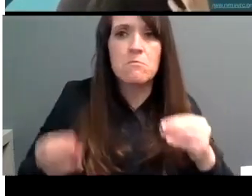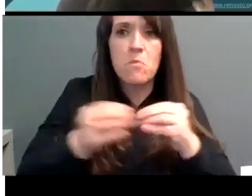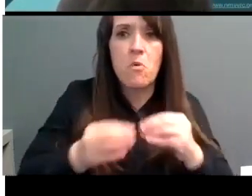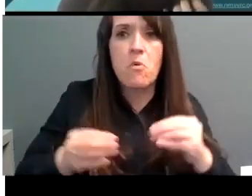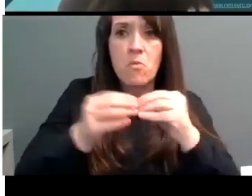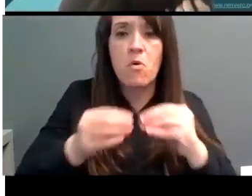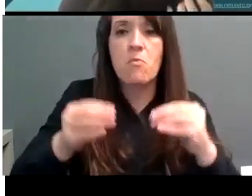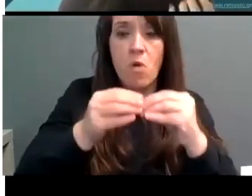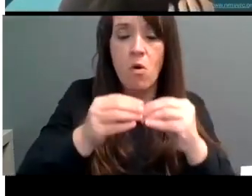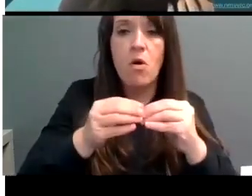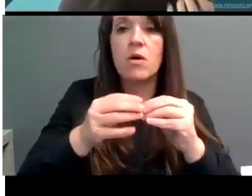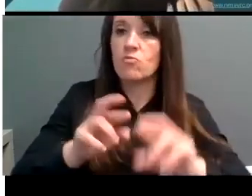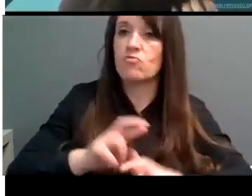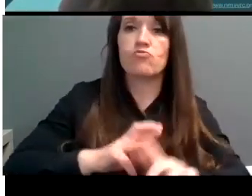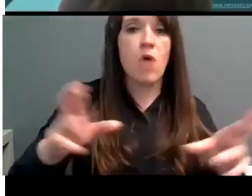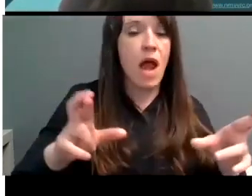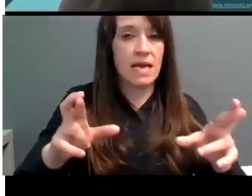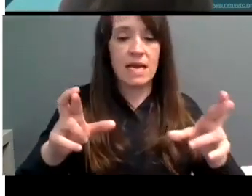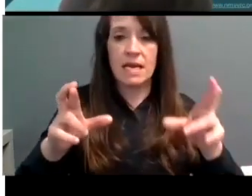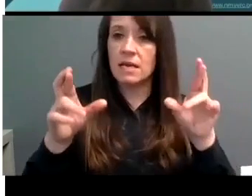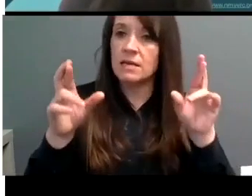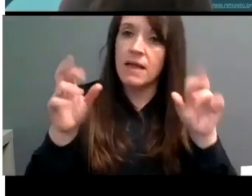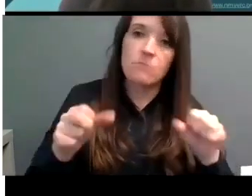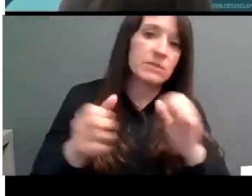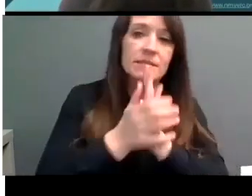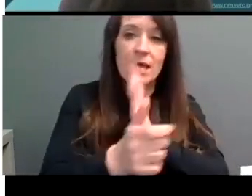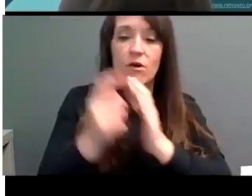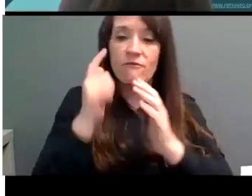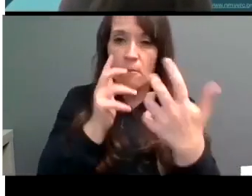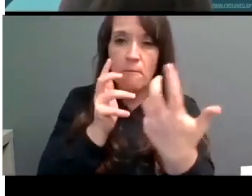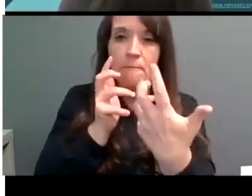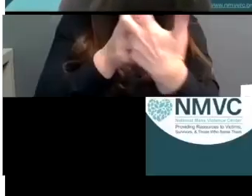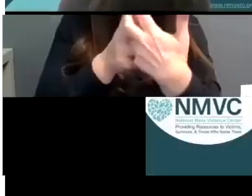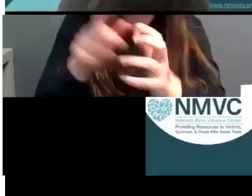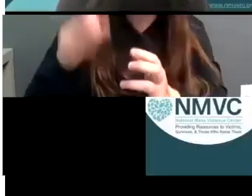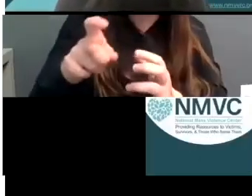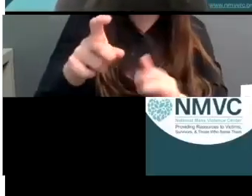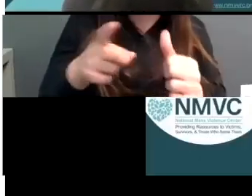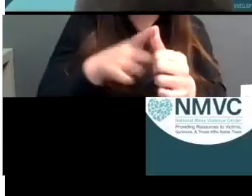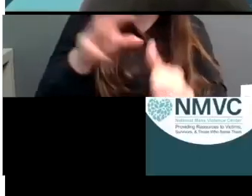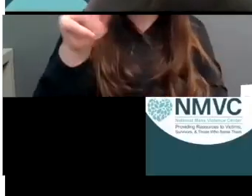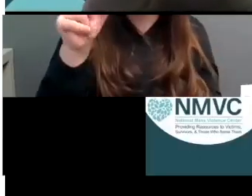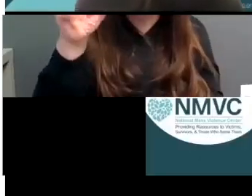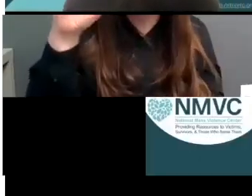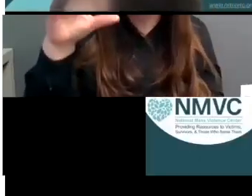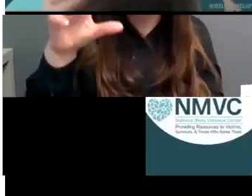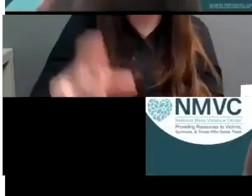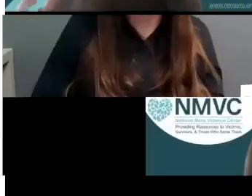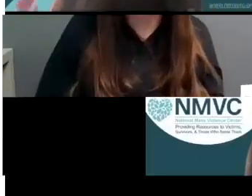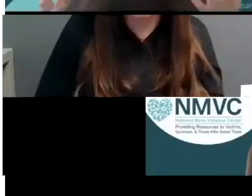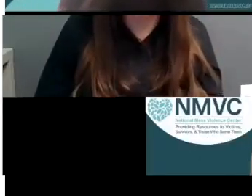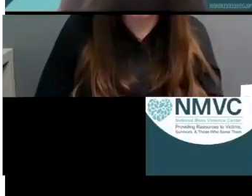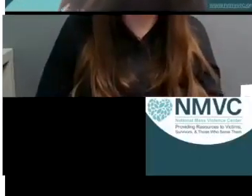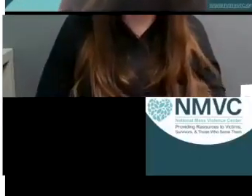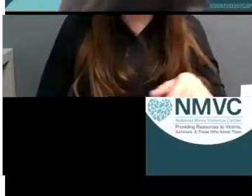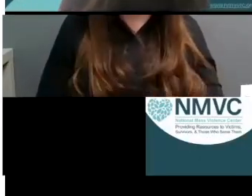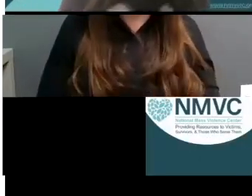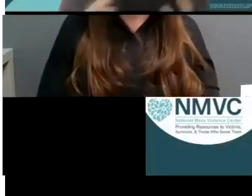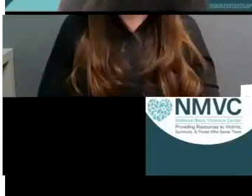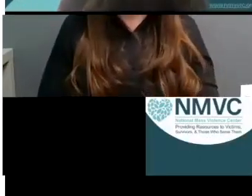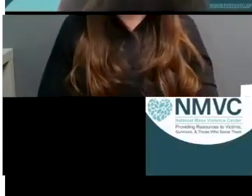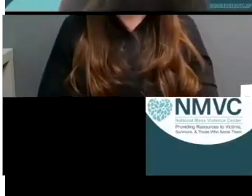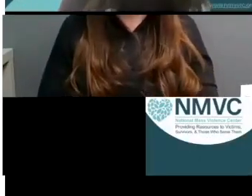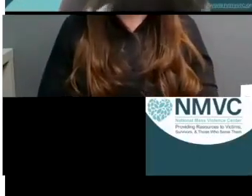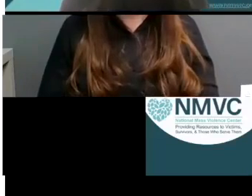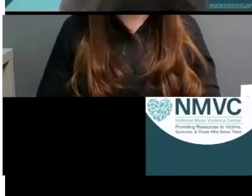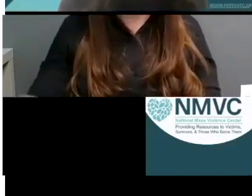that they feel meet their needs and understand their culture. And then lastly, just understanding communities and